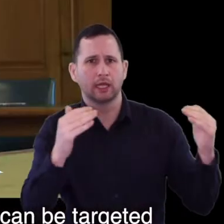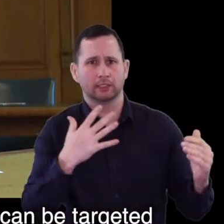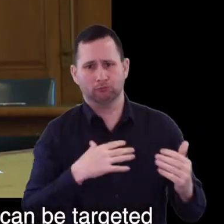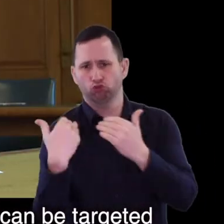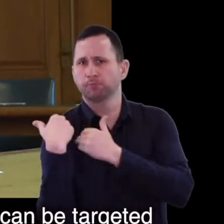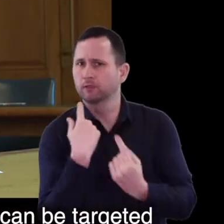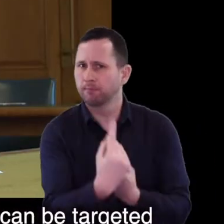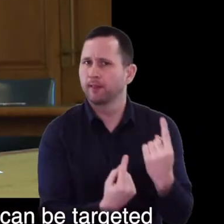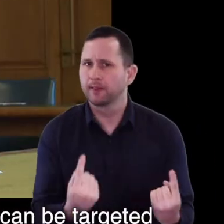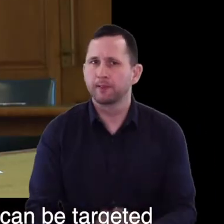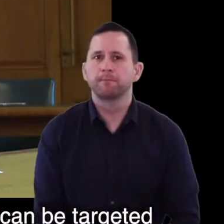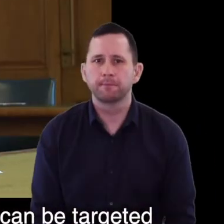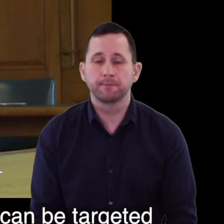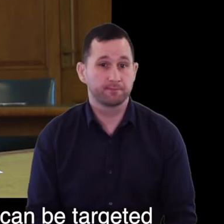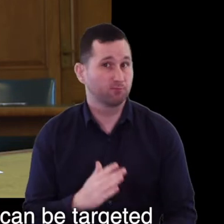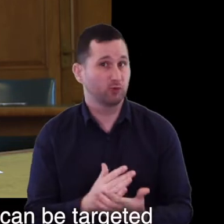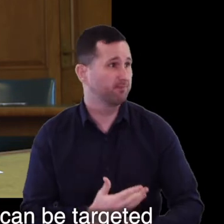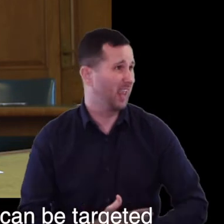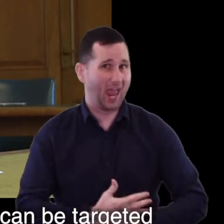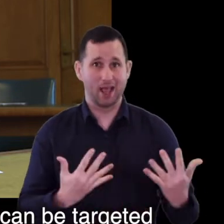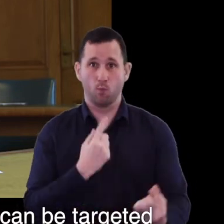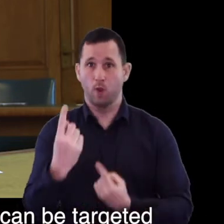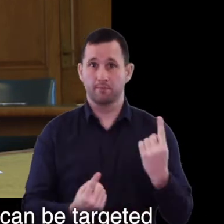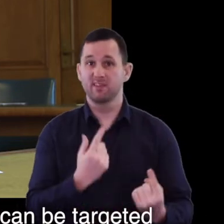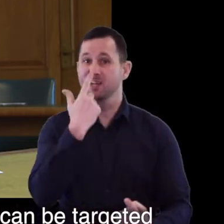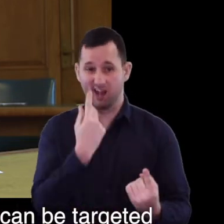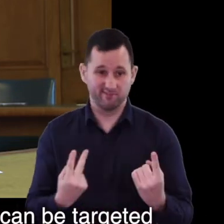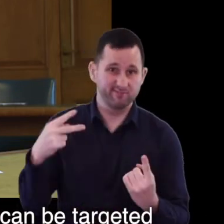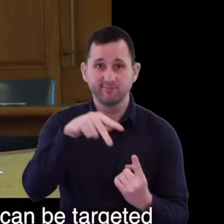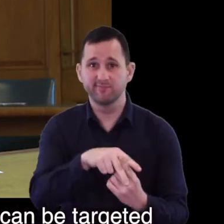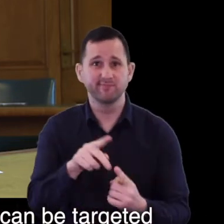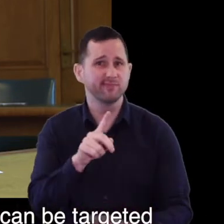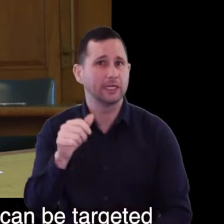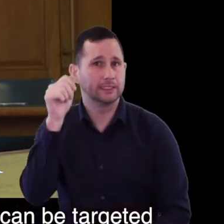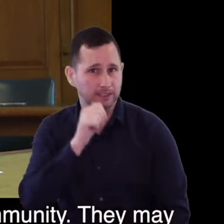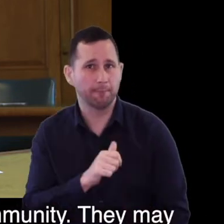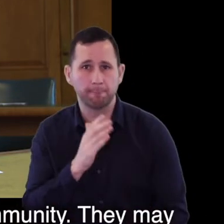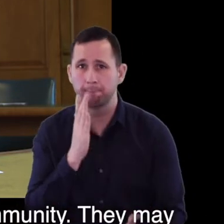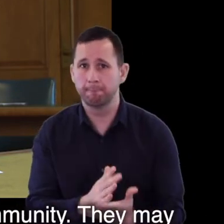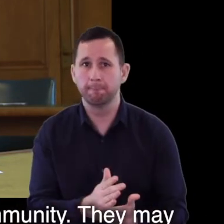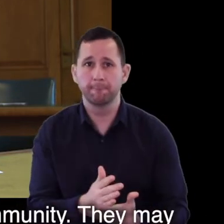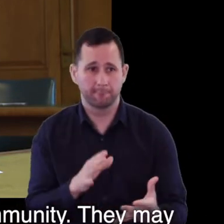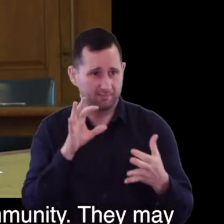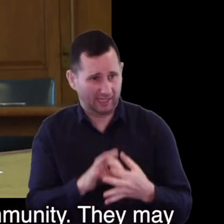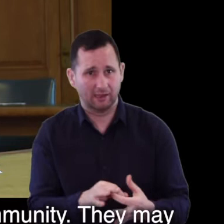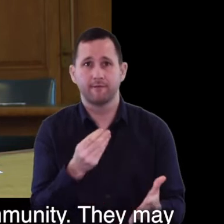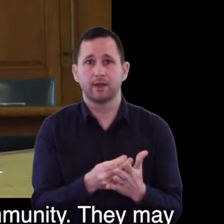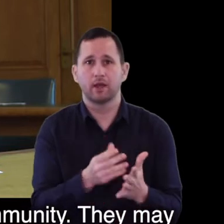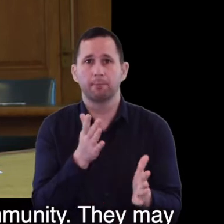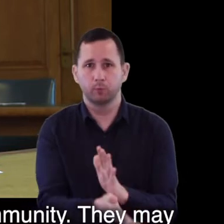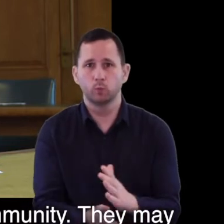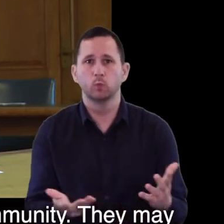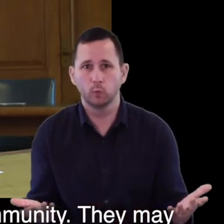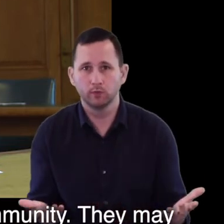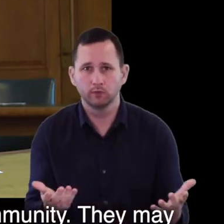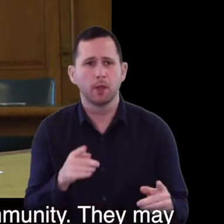can be targeted by scammers and anyone can be targeted for financial abuse, but the people most likely to be targeted are